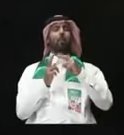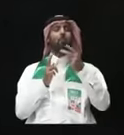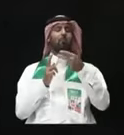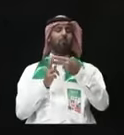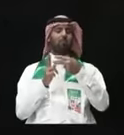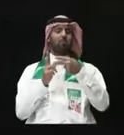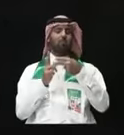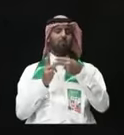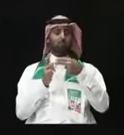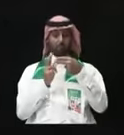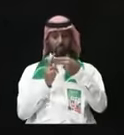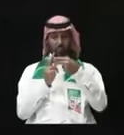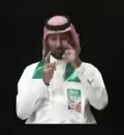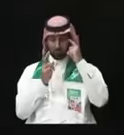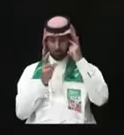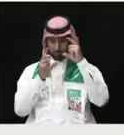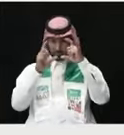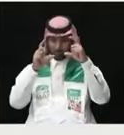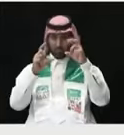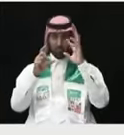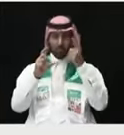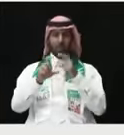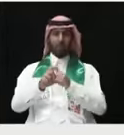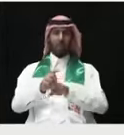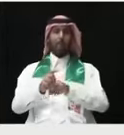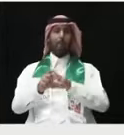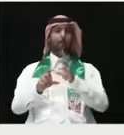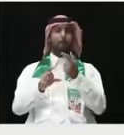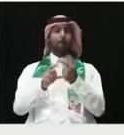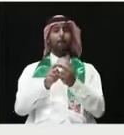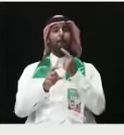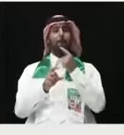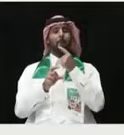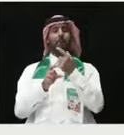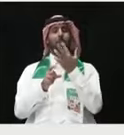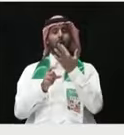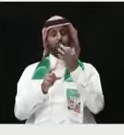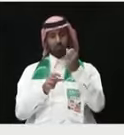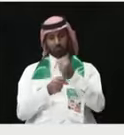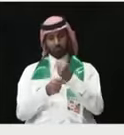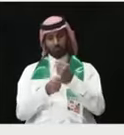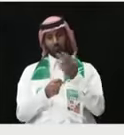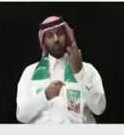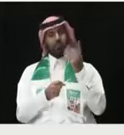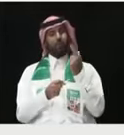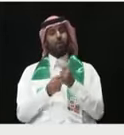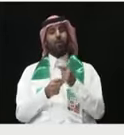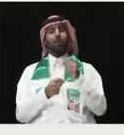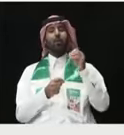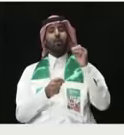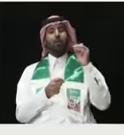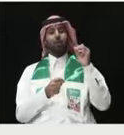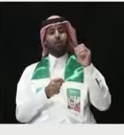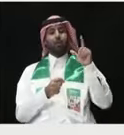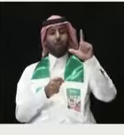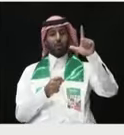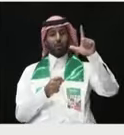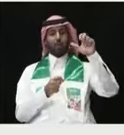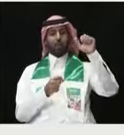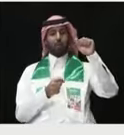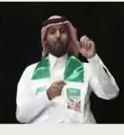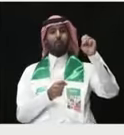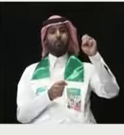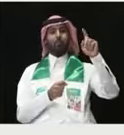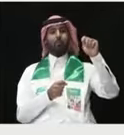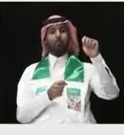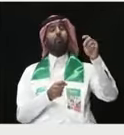draw the timeline here for you. The time expressions for the simple past tense is last night. What